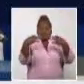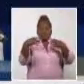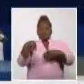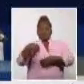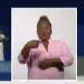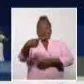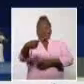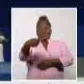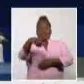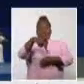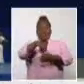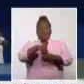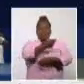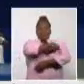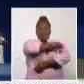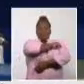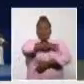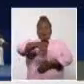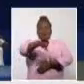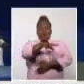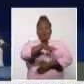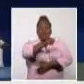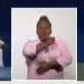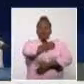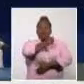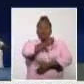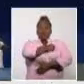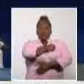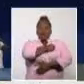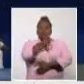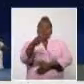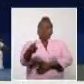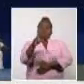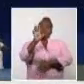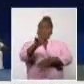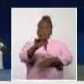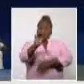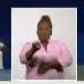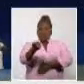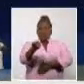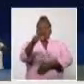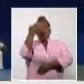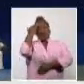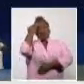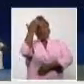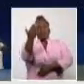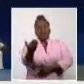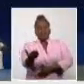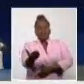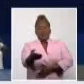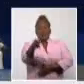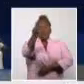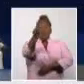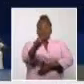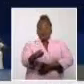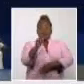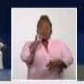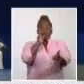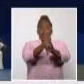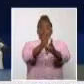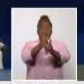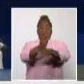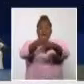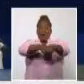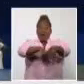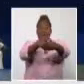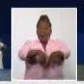that we receive concerning the information we provide every day here. And thank you very much for